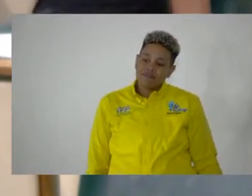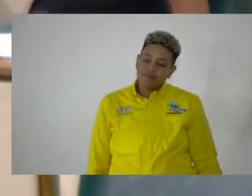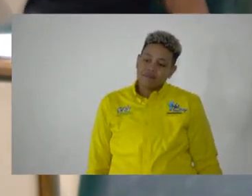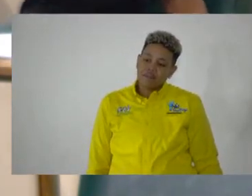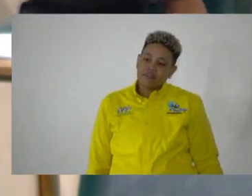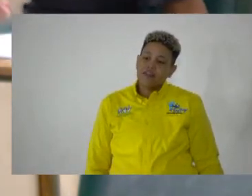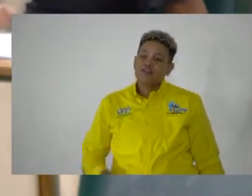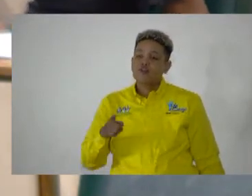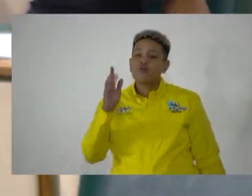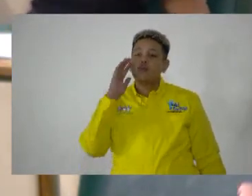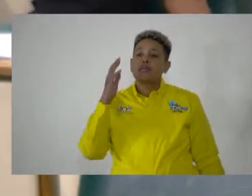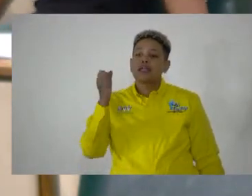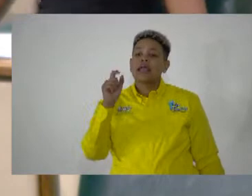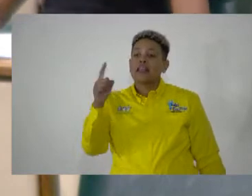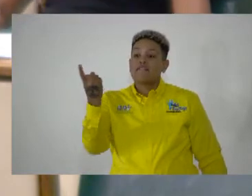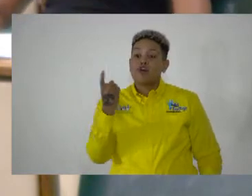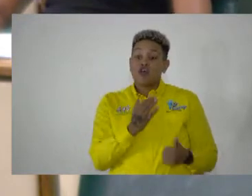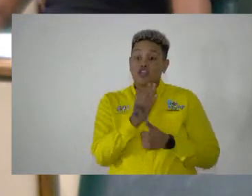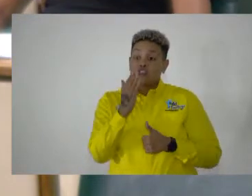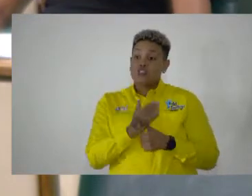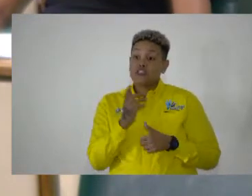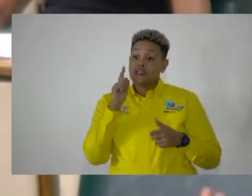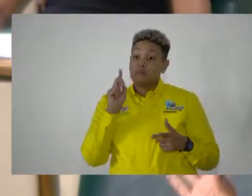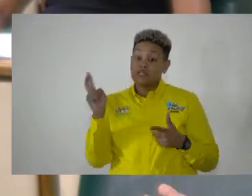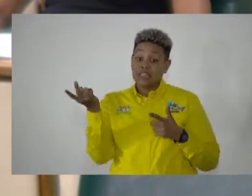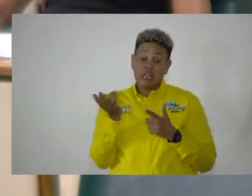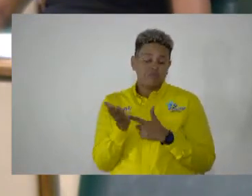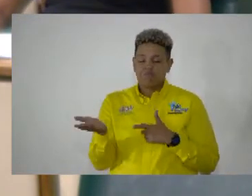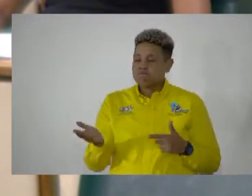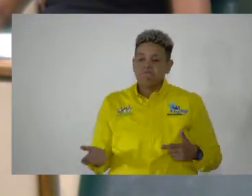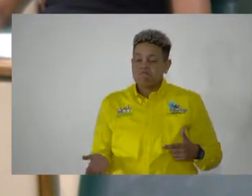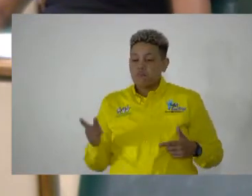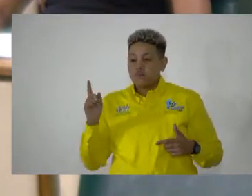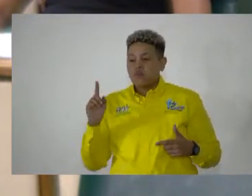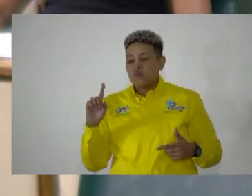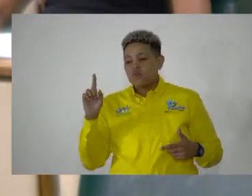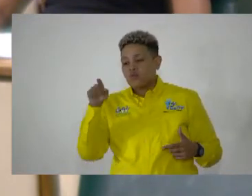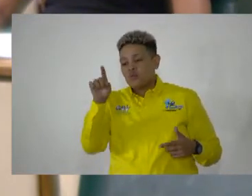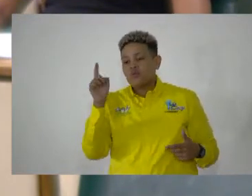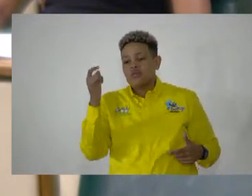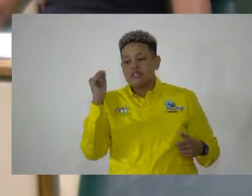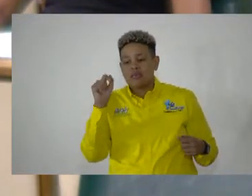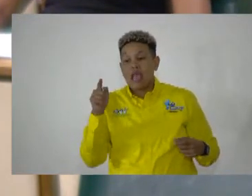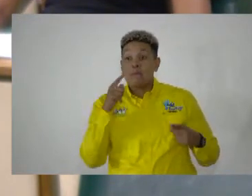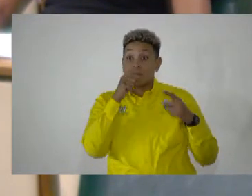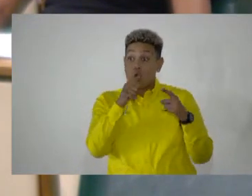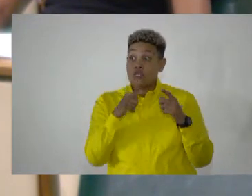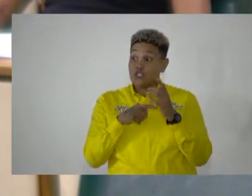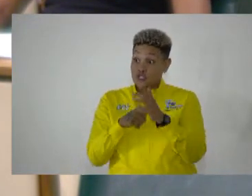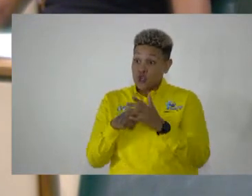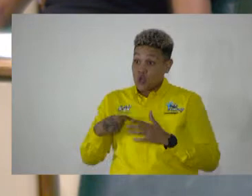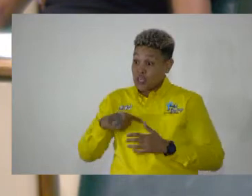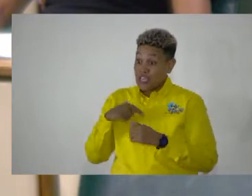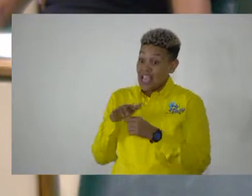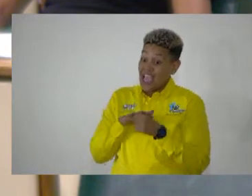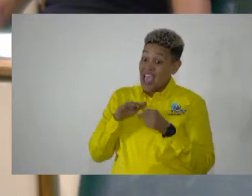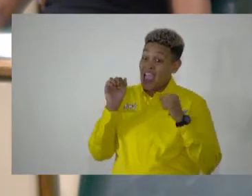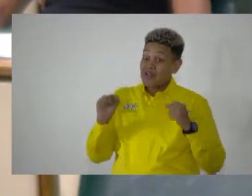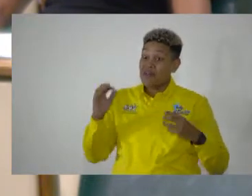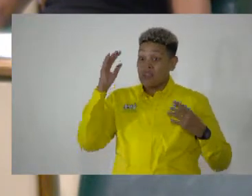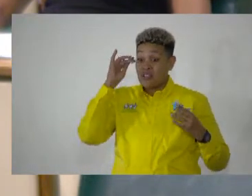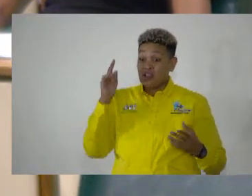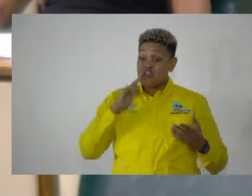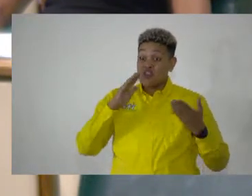no, so you will get in the first round, member, but in the second round, unless you are able to point out to us an area that could be